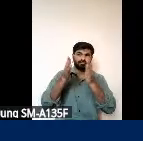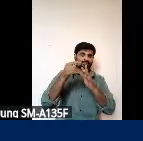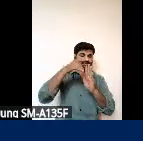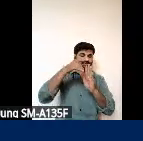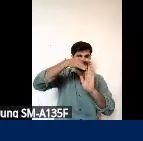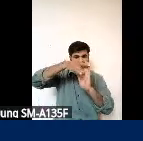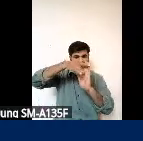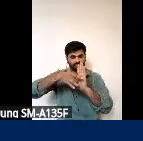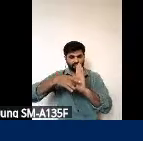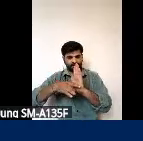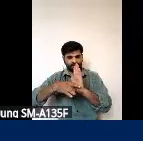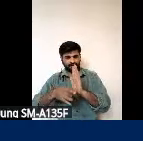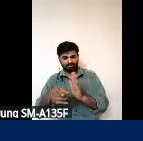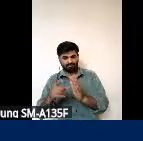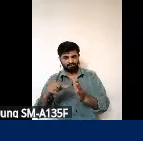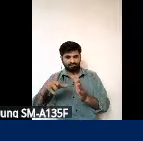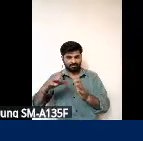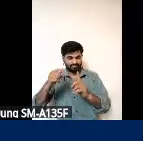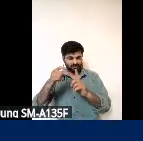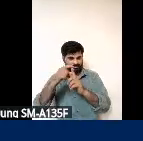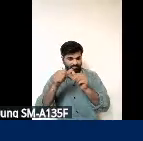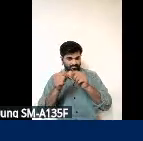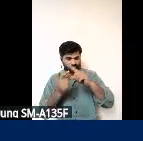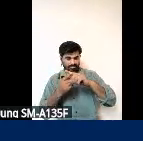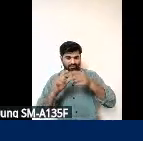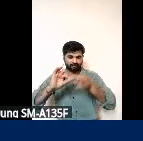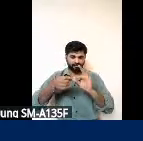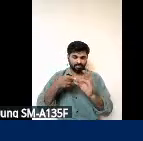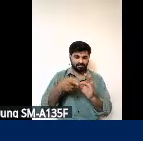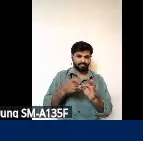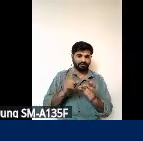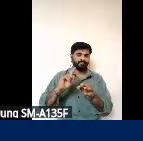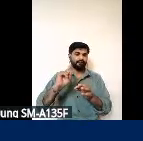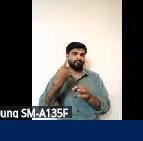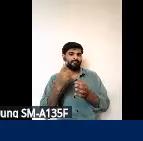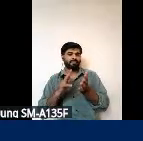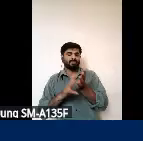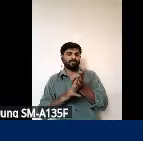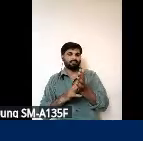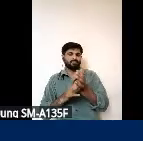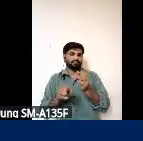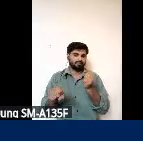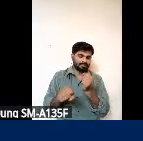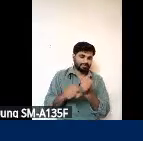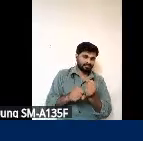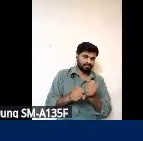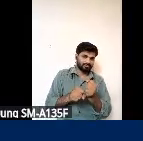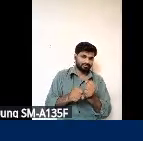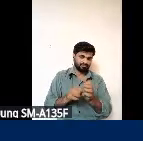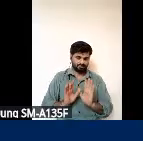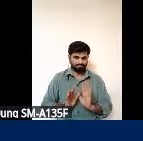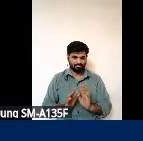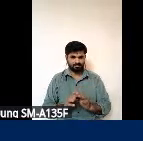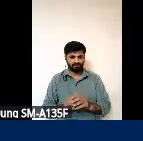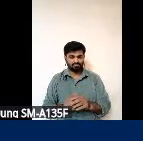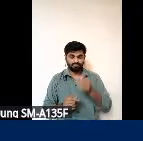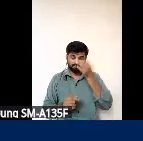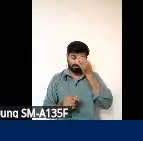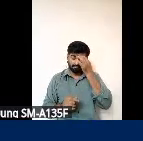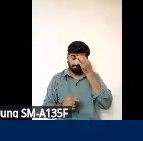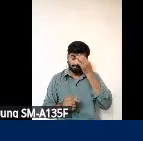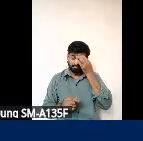logged on 1st March. But that doesn't mean the data, census data itself is going to come on 1st March. That's just a date that has been